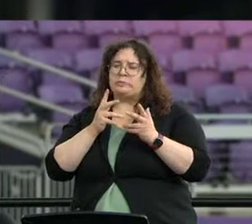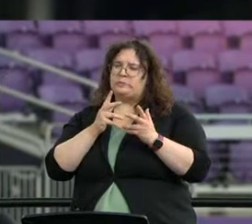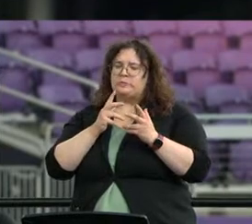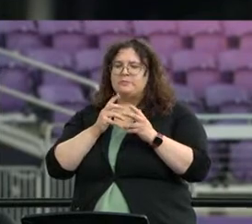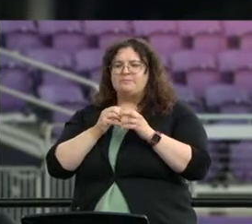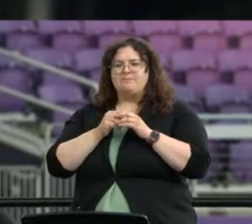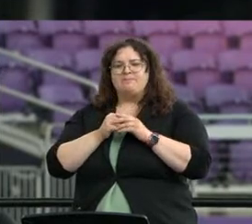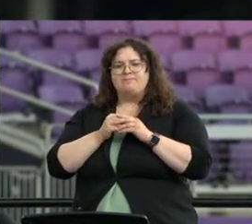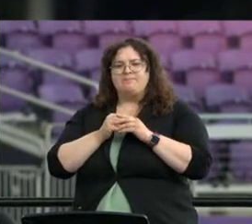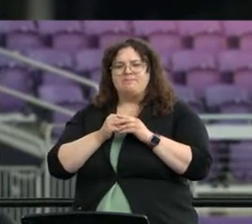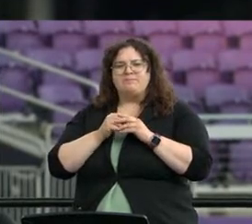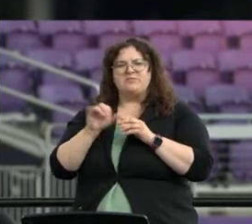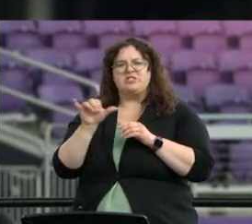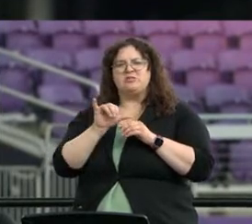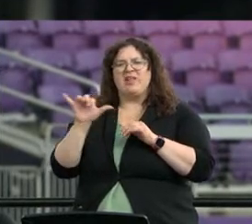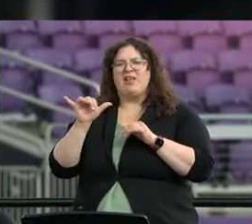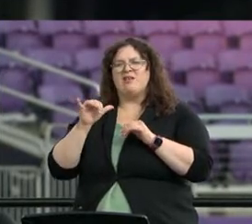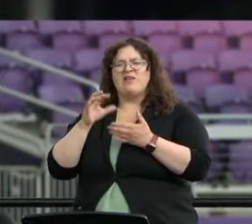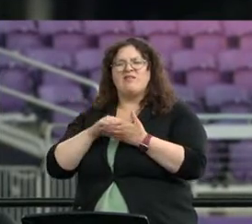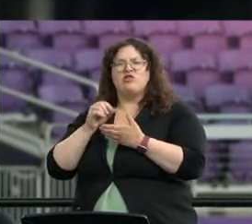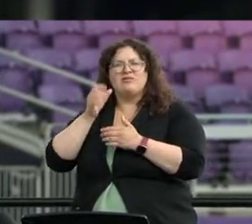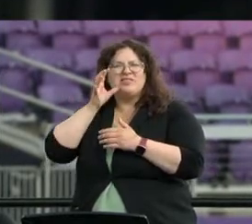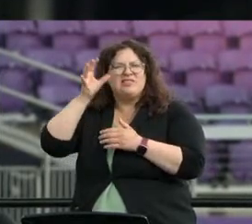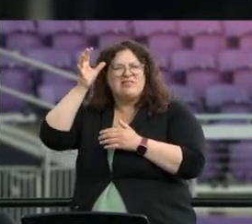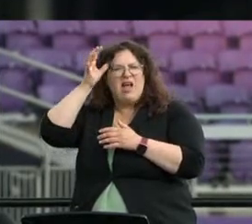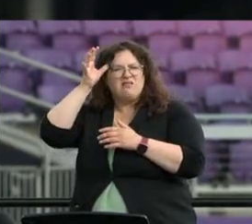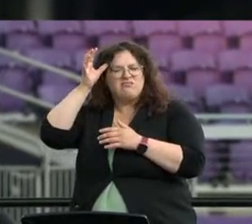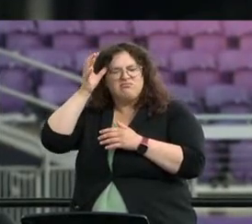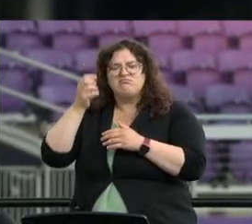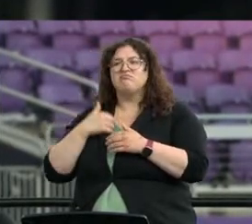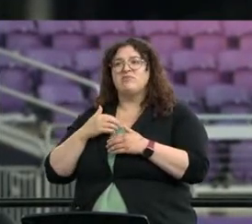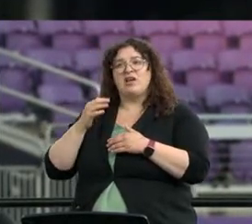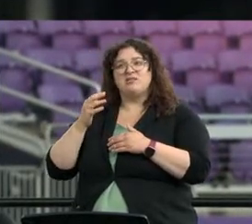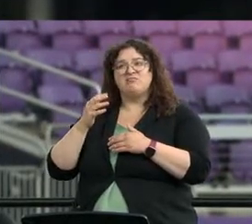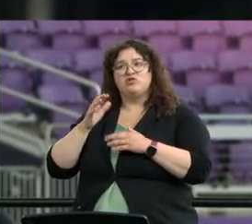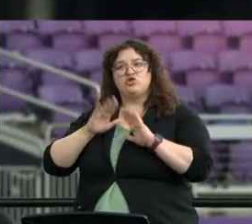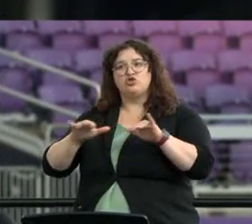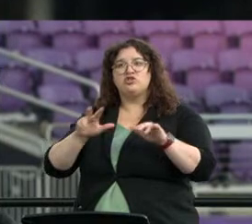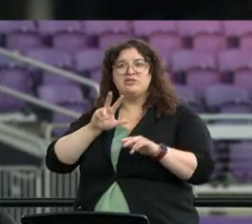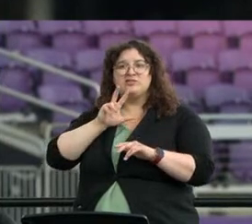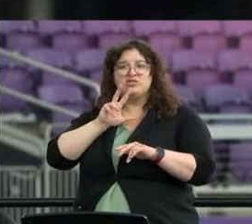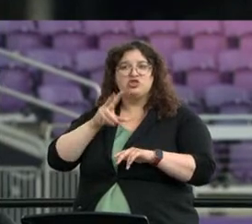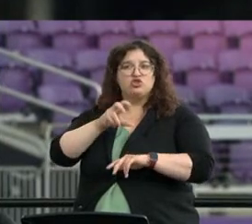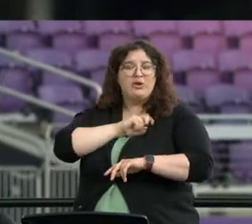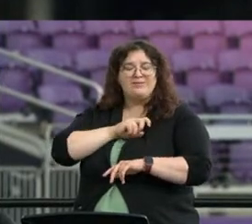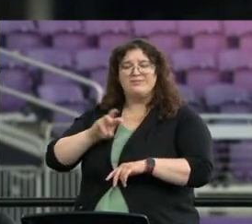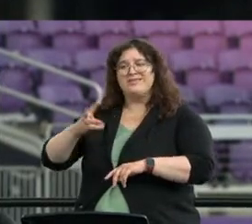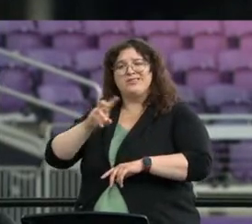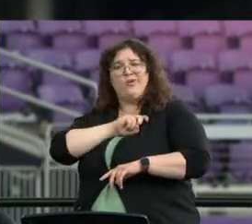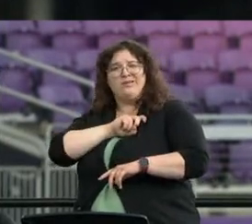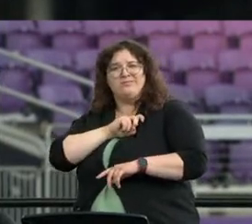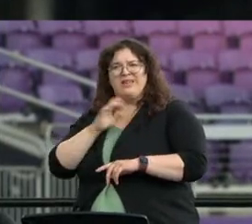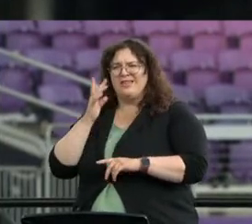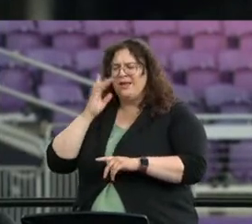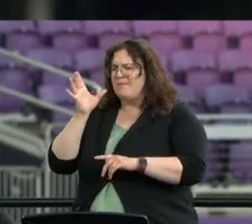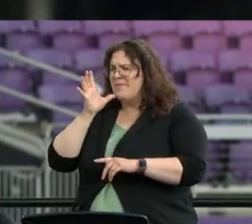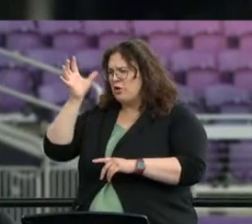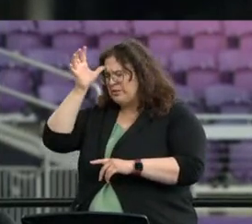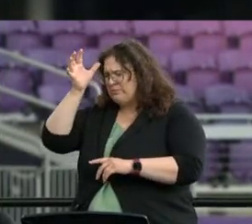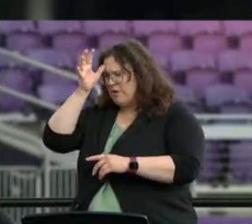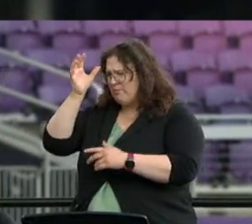what I have learned as a dad. I'm the father of a third and sixth grader, and I often think about how parenting can help me to become a